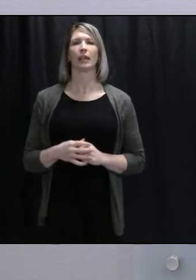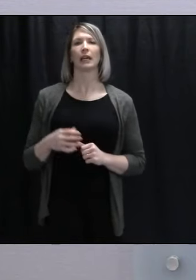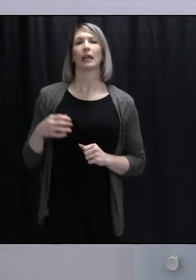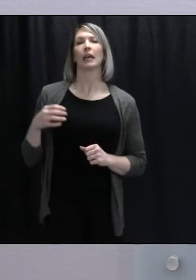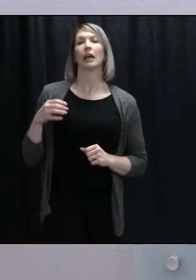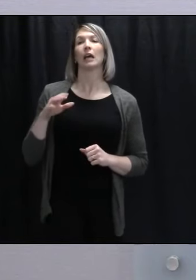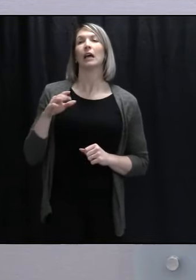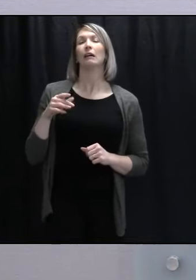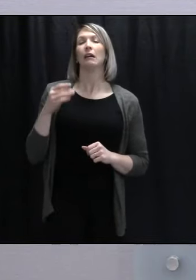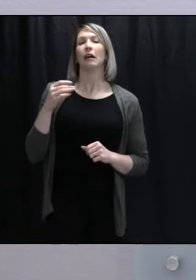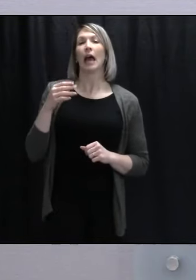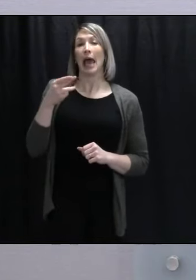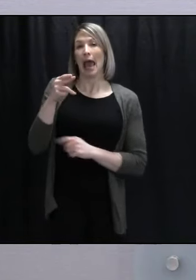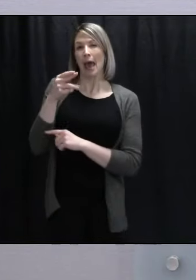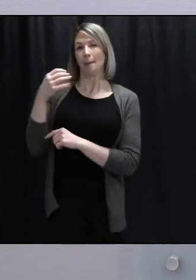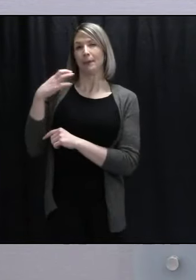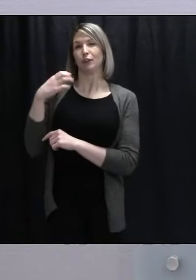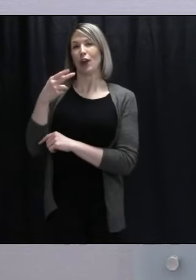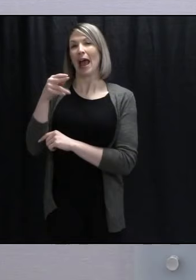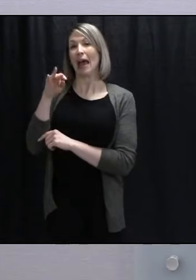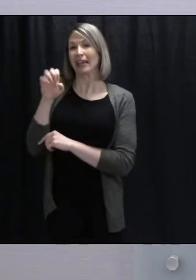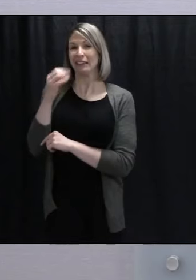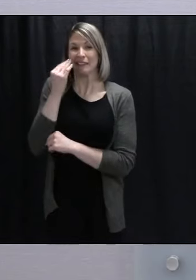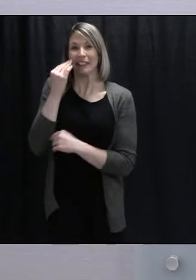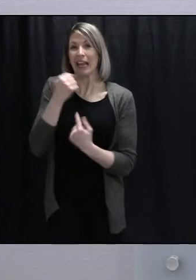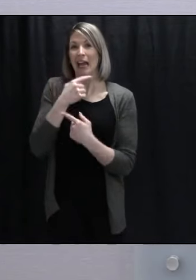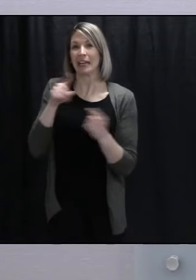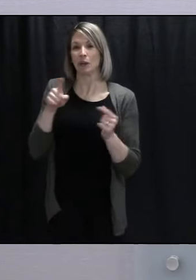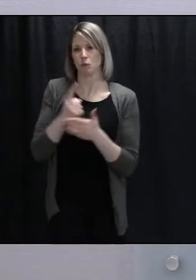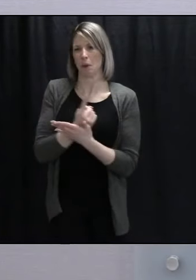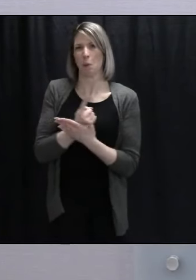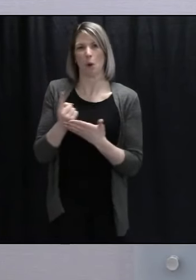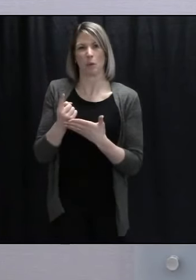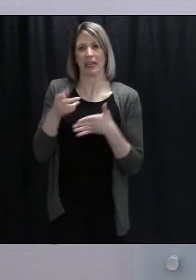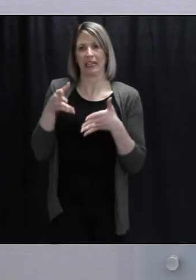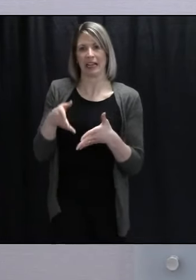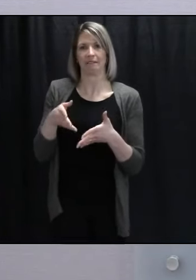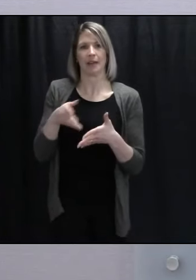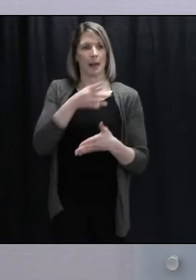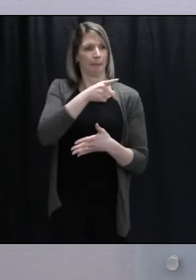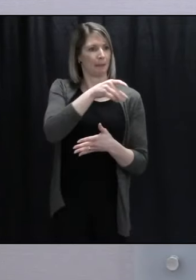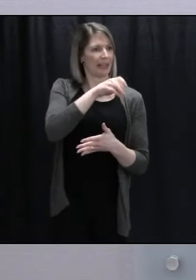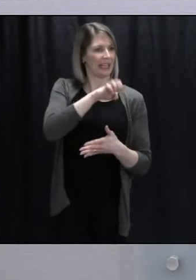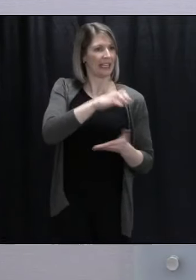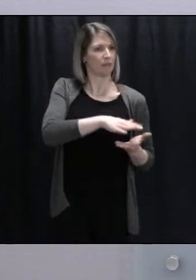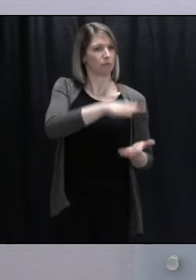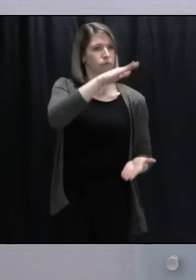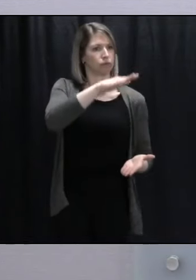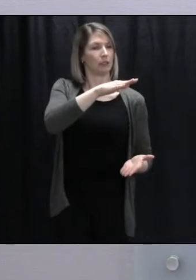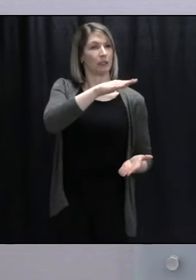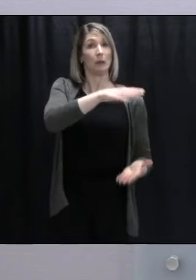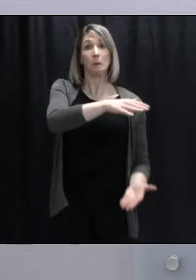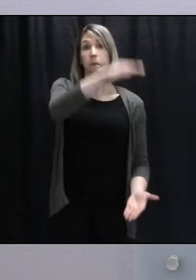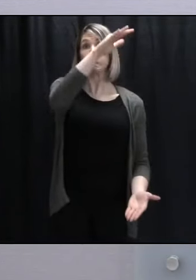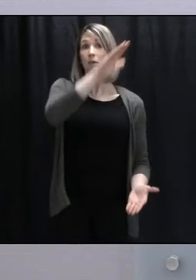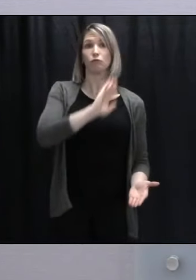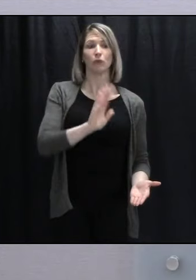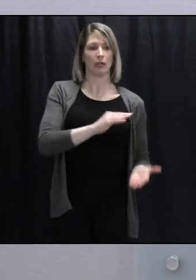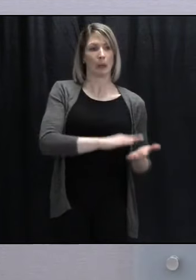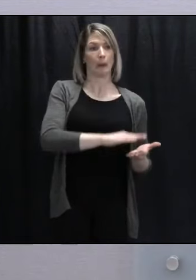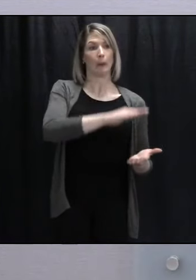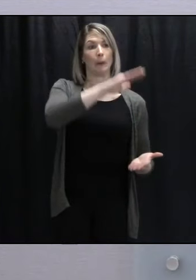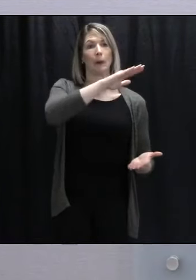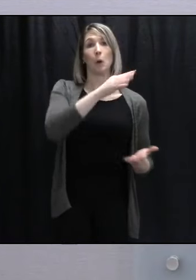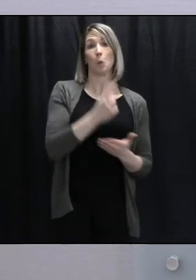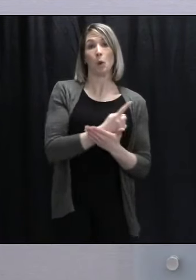to 10 days of PPE in the province. So under these circumstances, what is the ideal amount that we'd like to have to burn